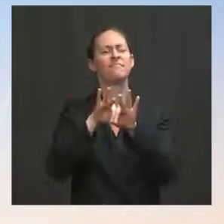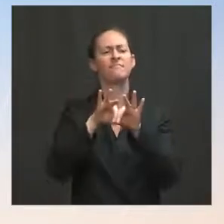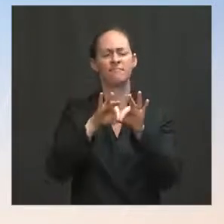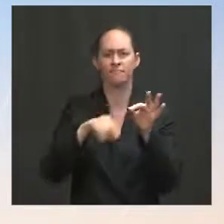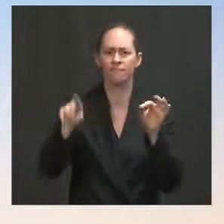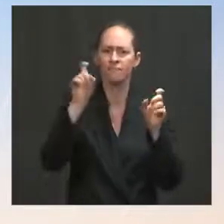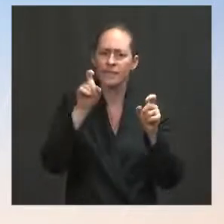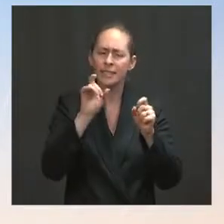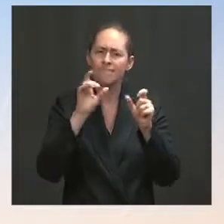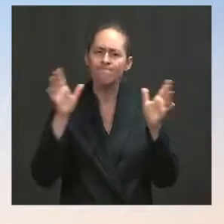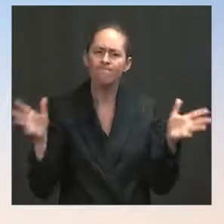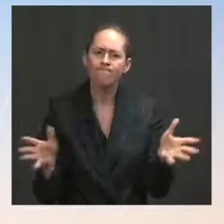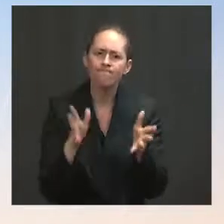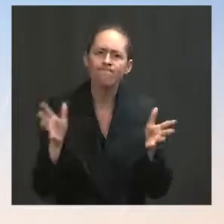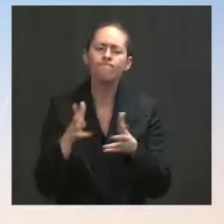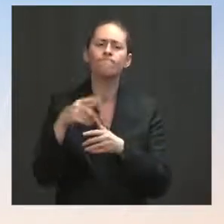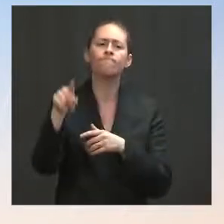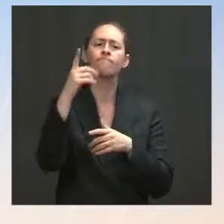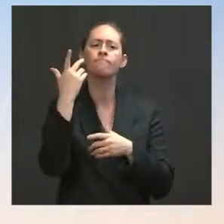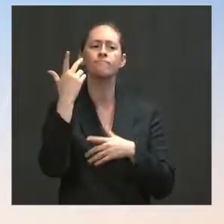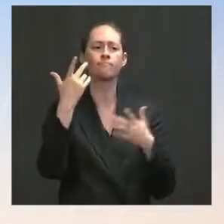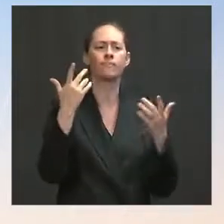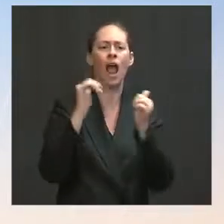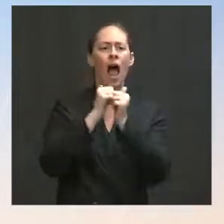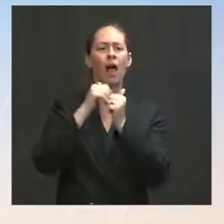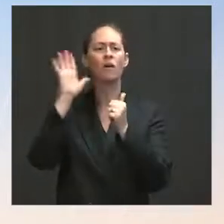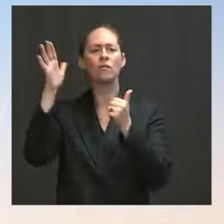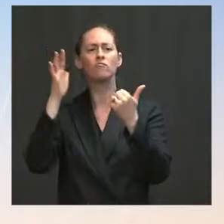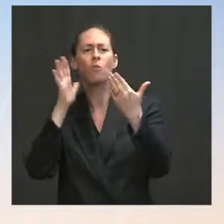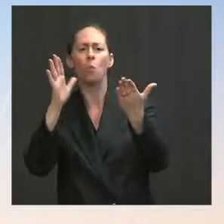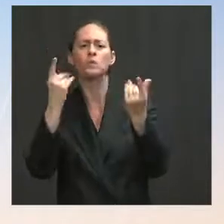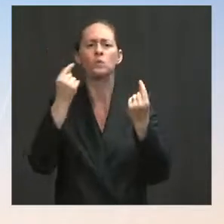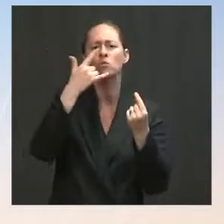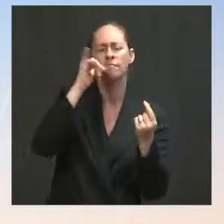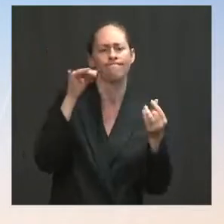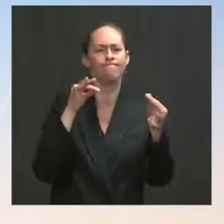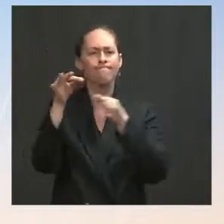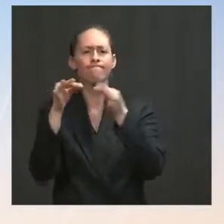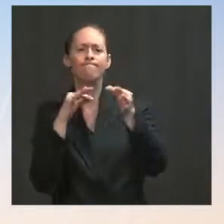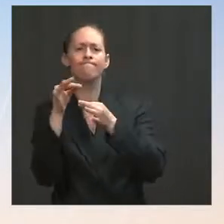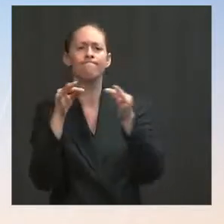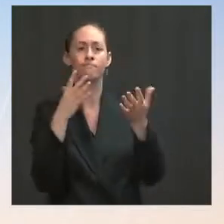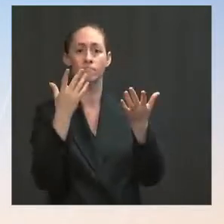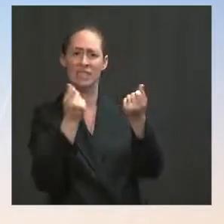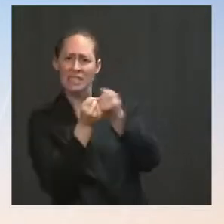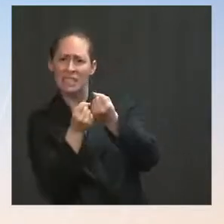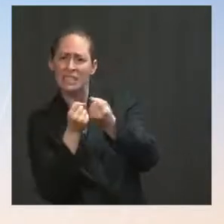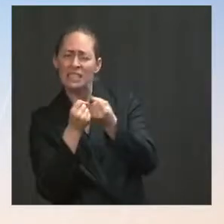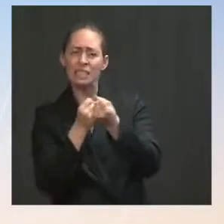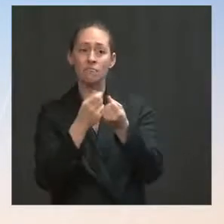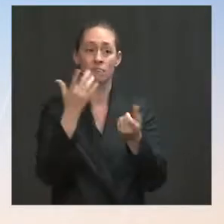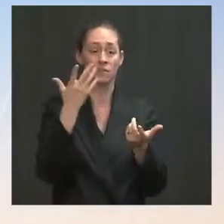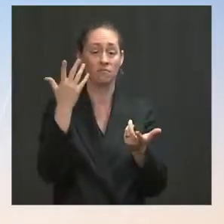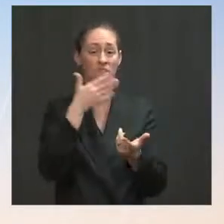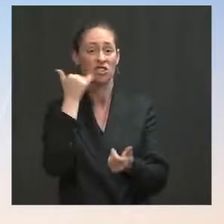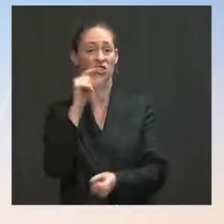to voice what his approach is going to be here. Advocating for more police with better training and